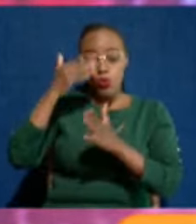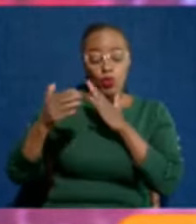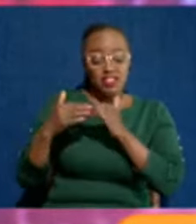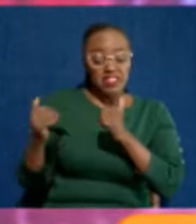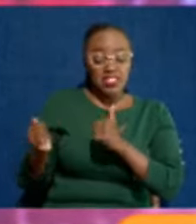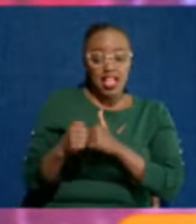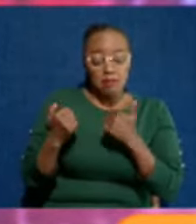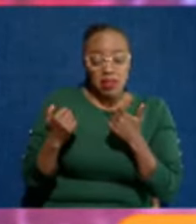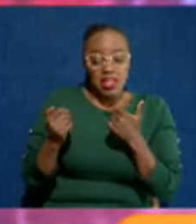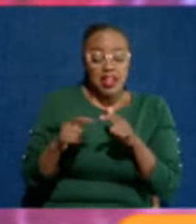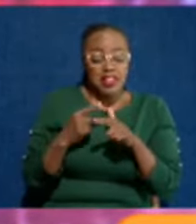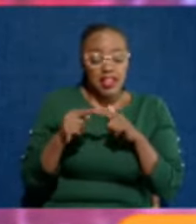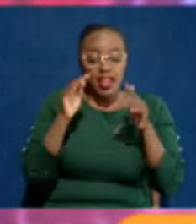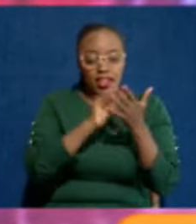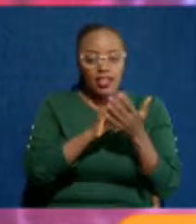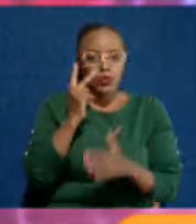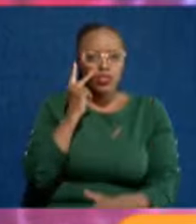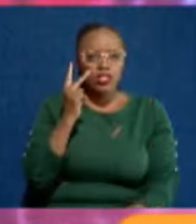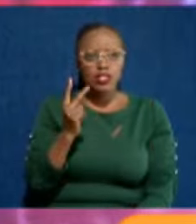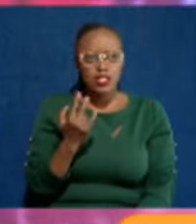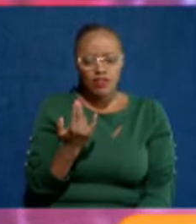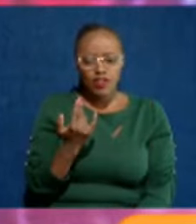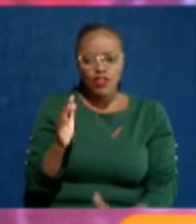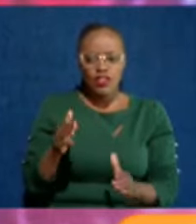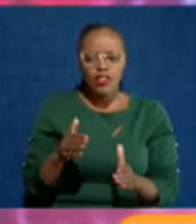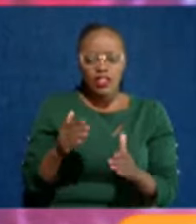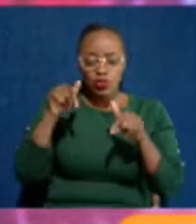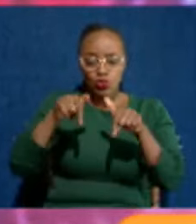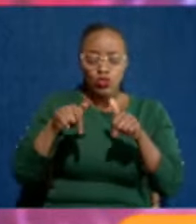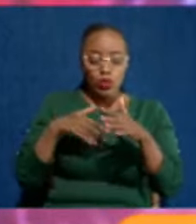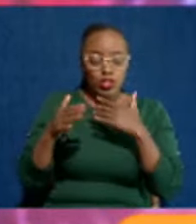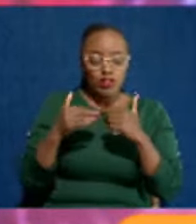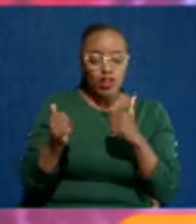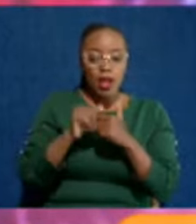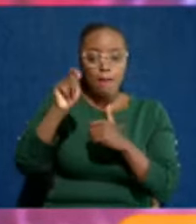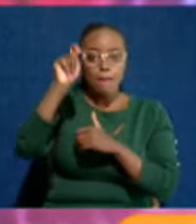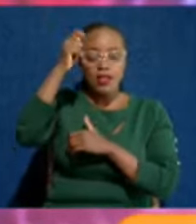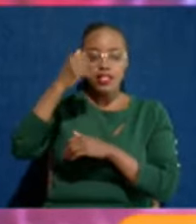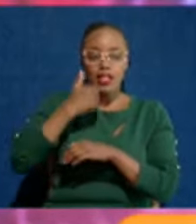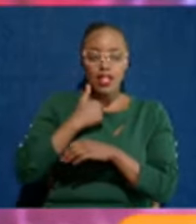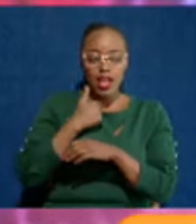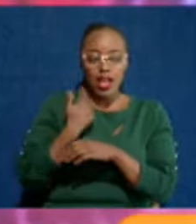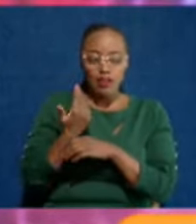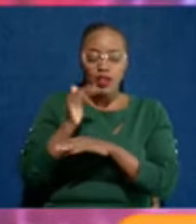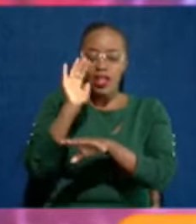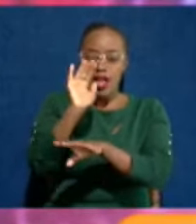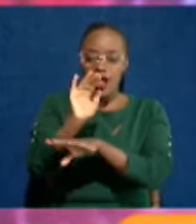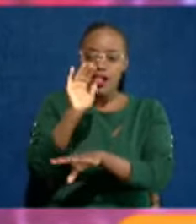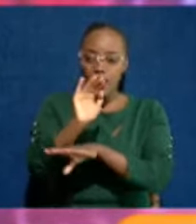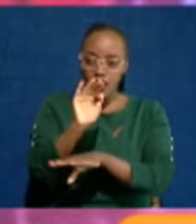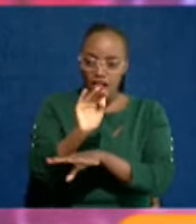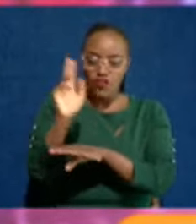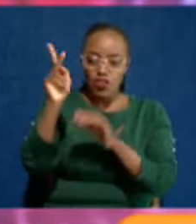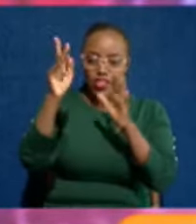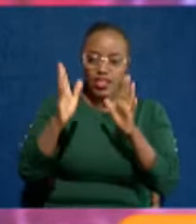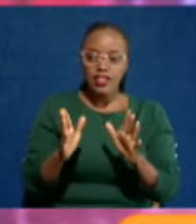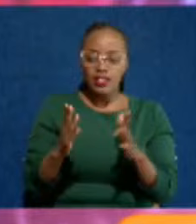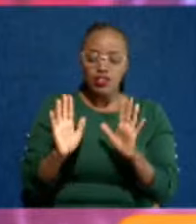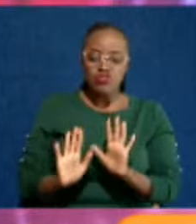on. But then again, you look at even the road to today, and the president has been calling for Kenyans